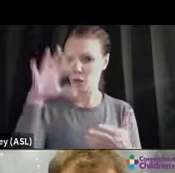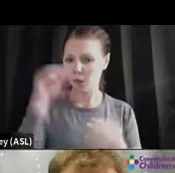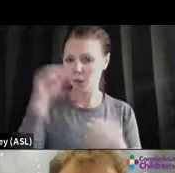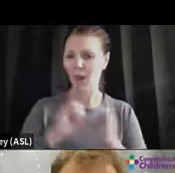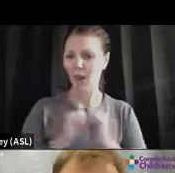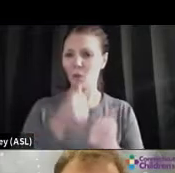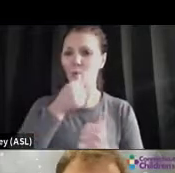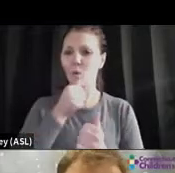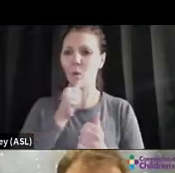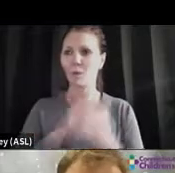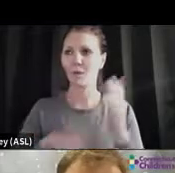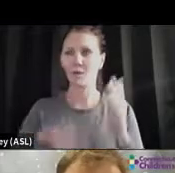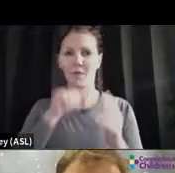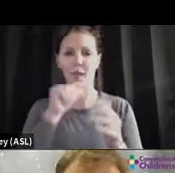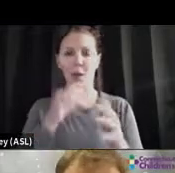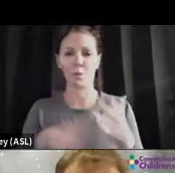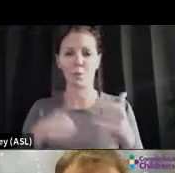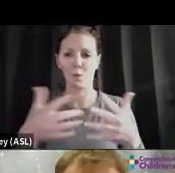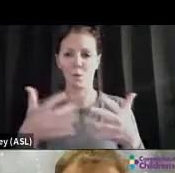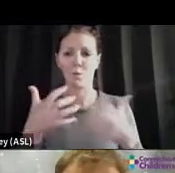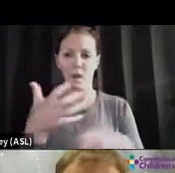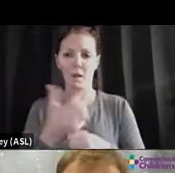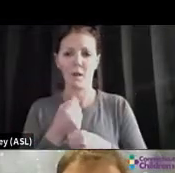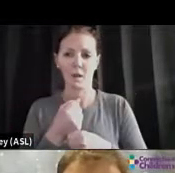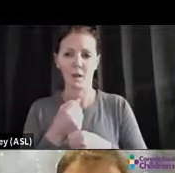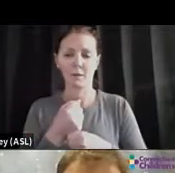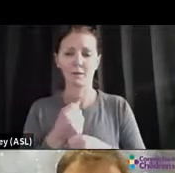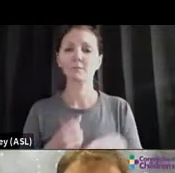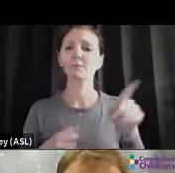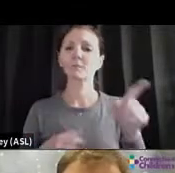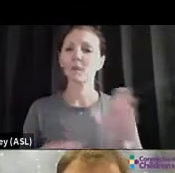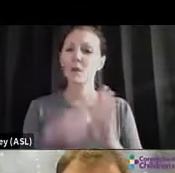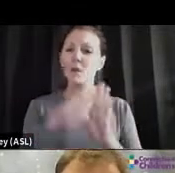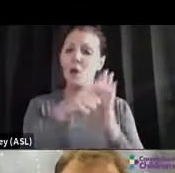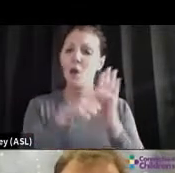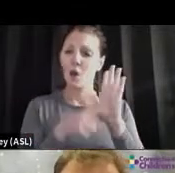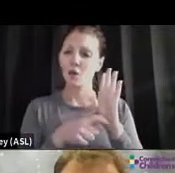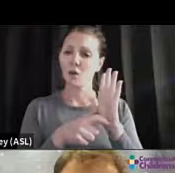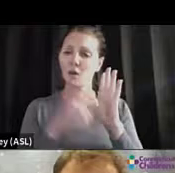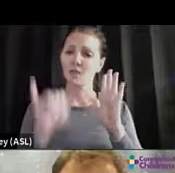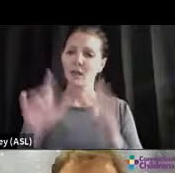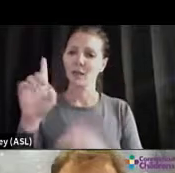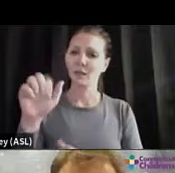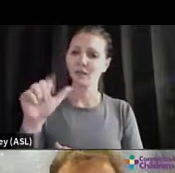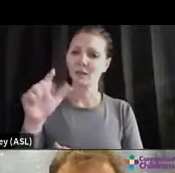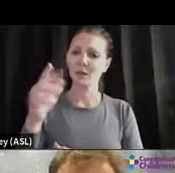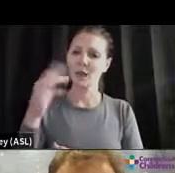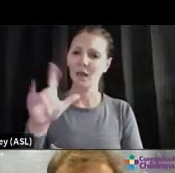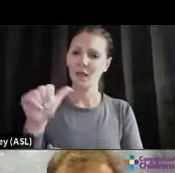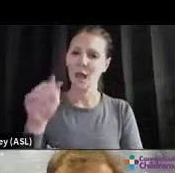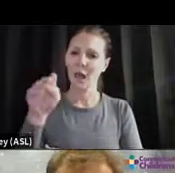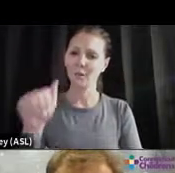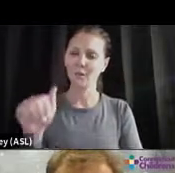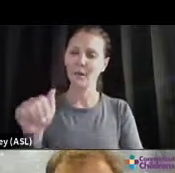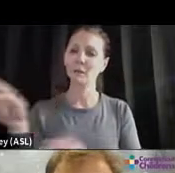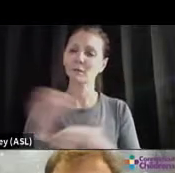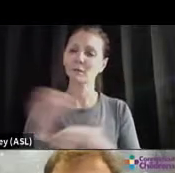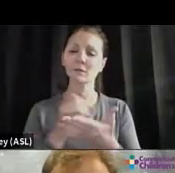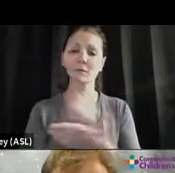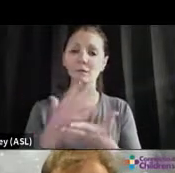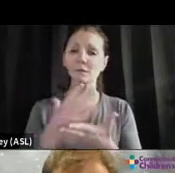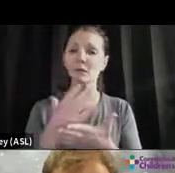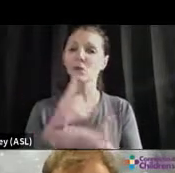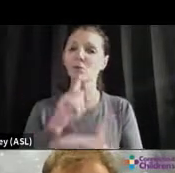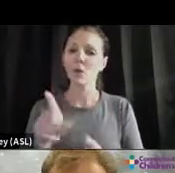immediately? This was an article early in the pandemic that came from the Dalai Lama. And he really said, we need compassion, right?